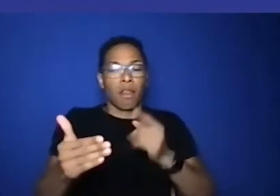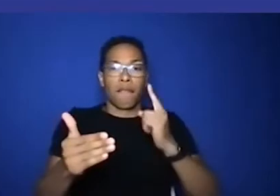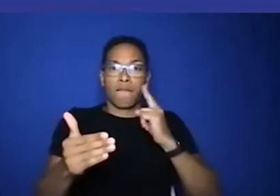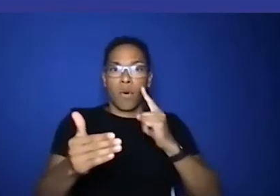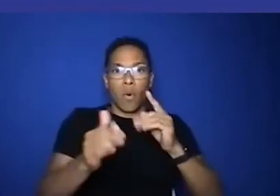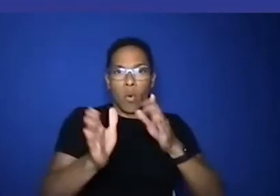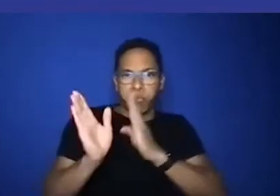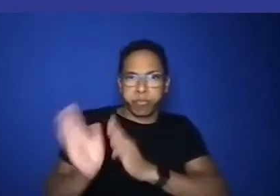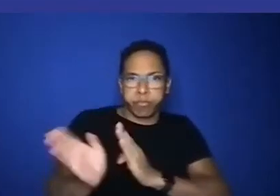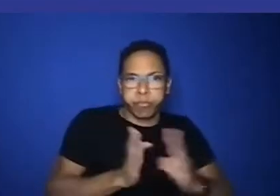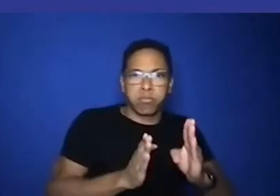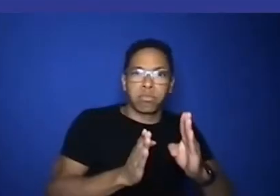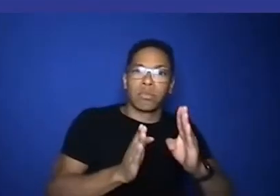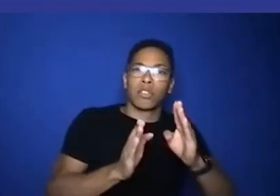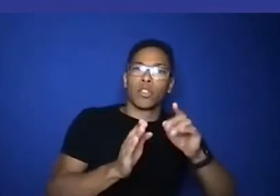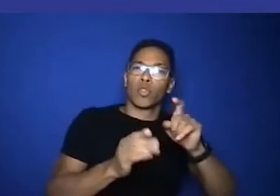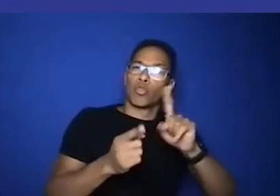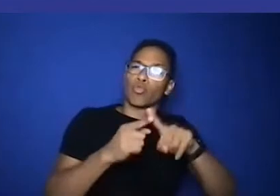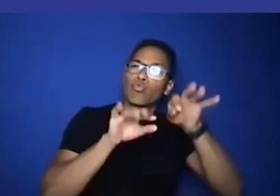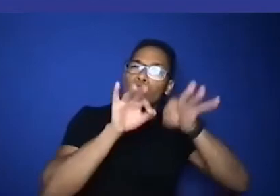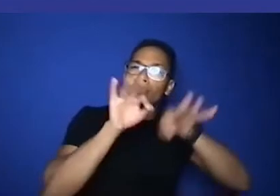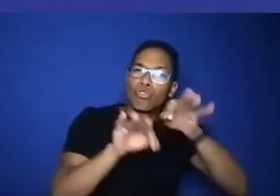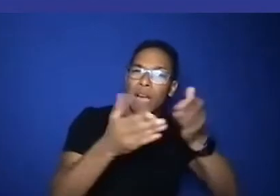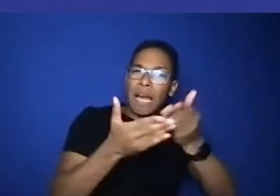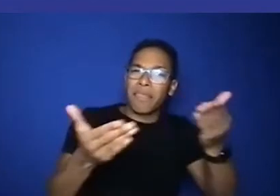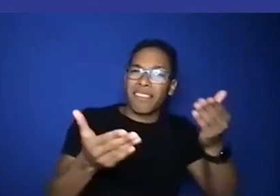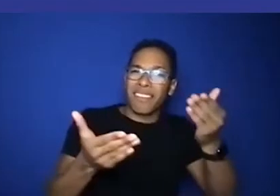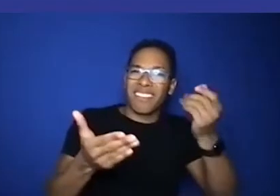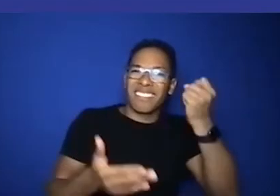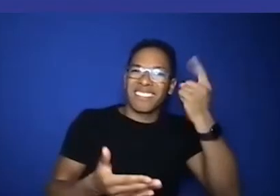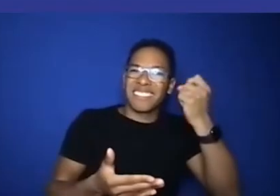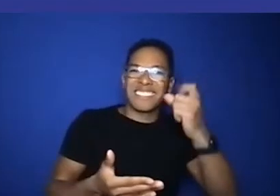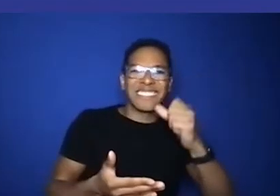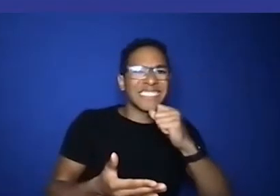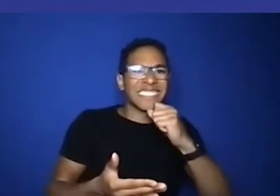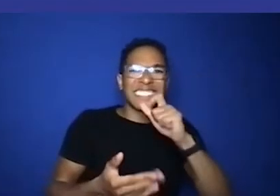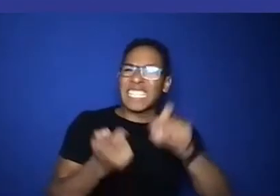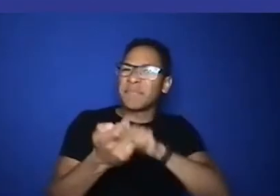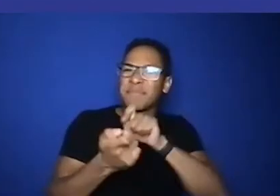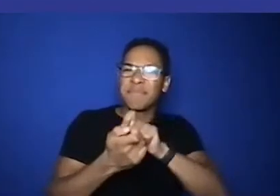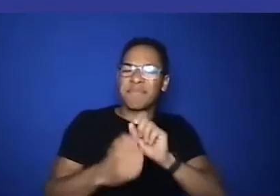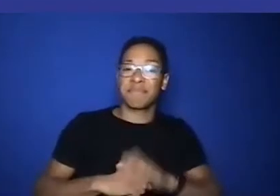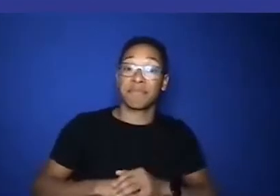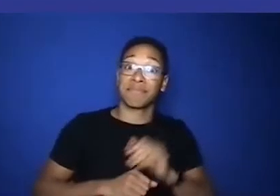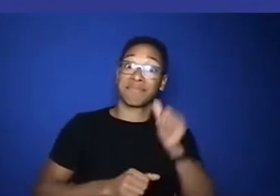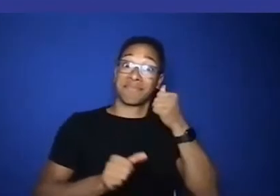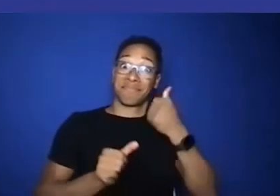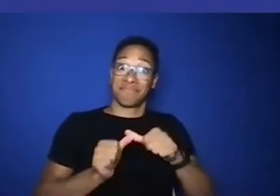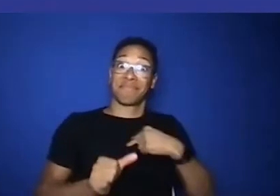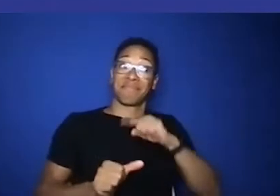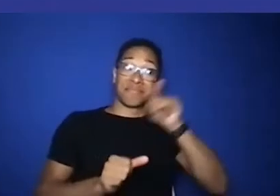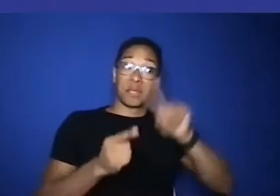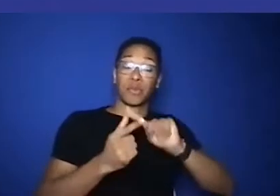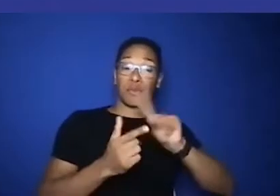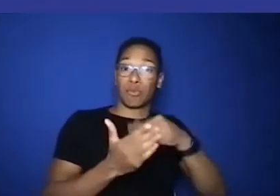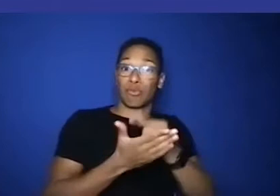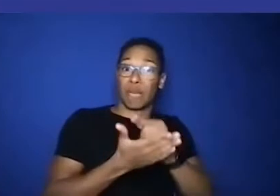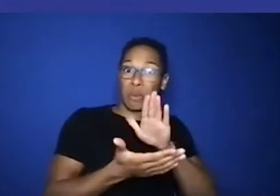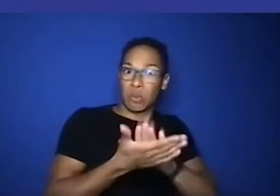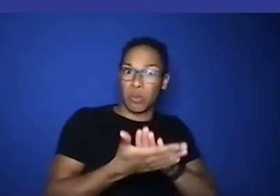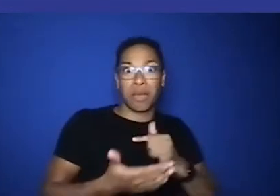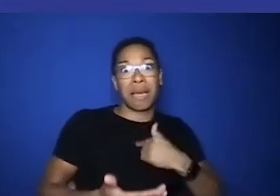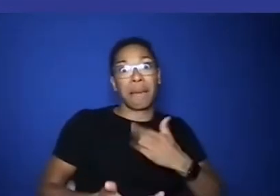way. When I was in graduate school, and I am actually very mournful that I didn't get to meet Nicole, because we did